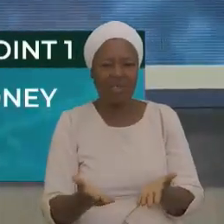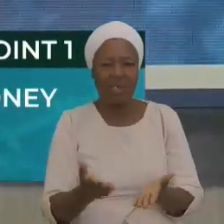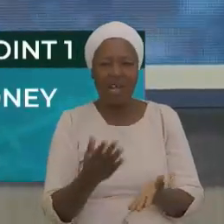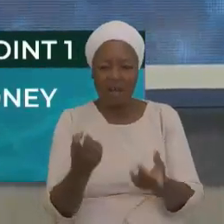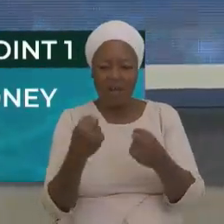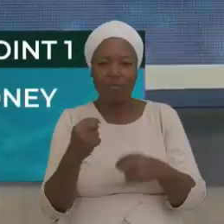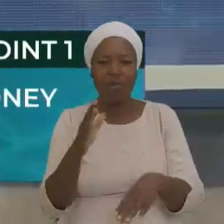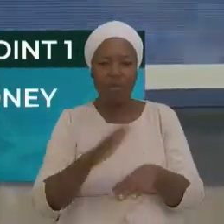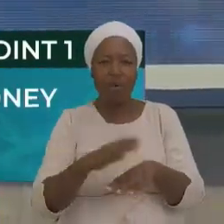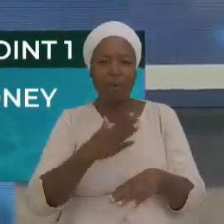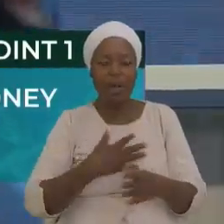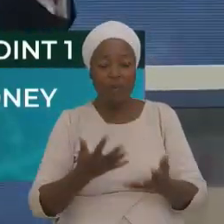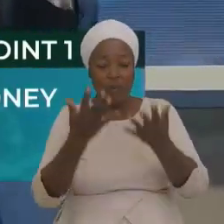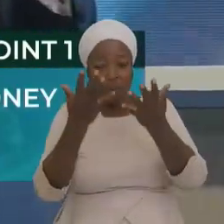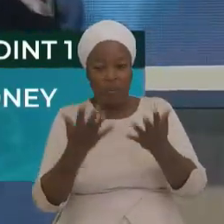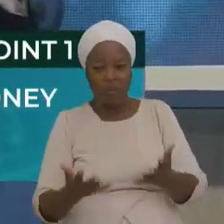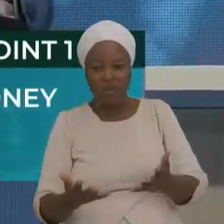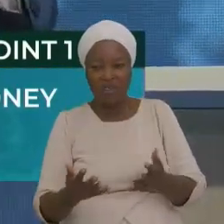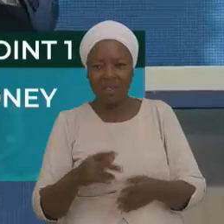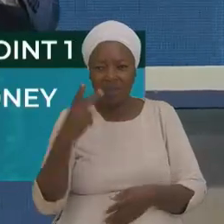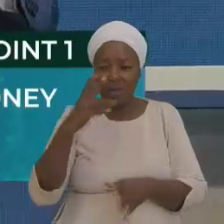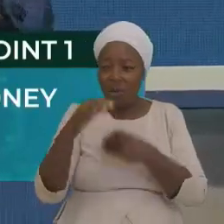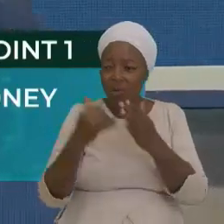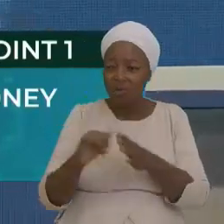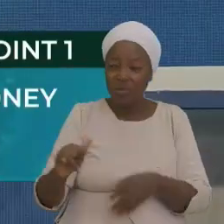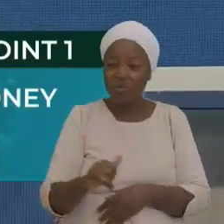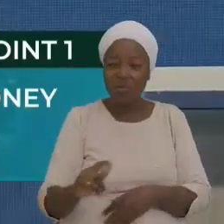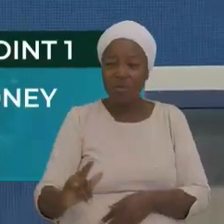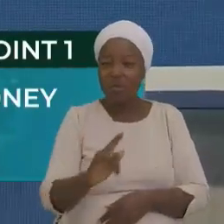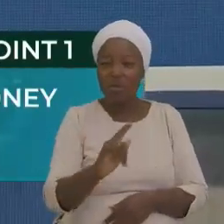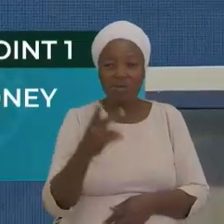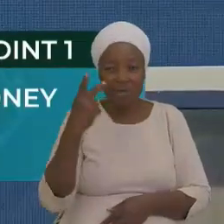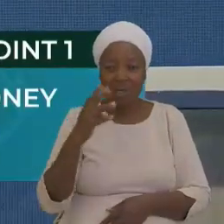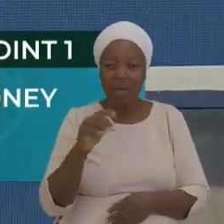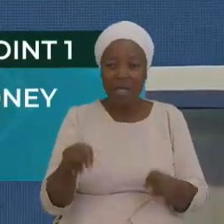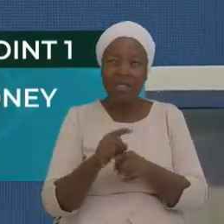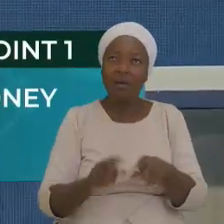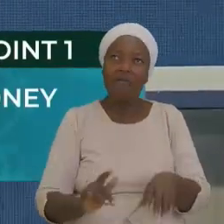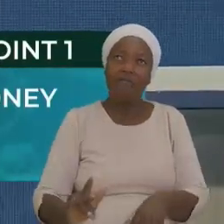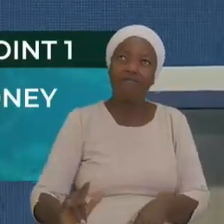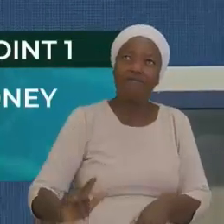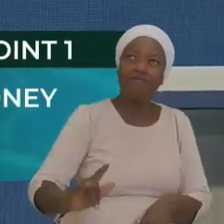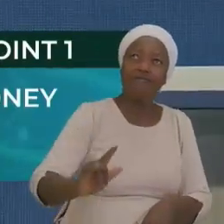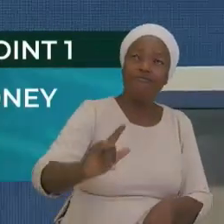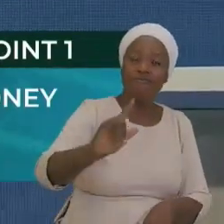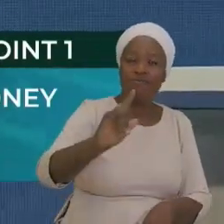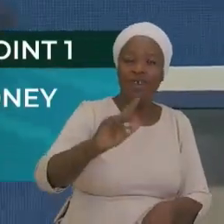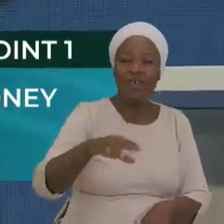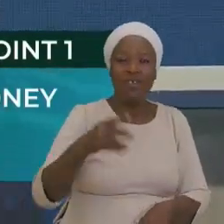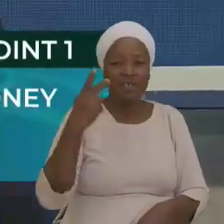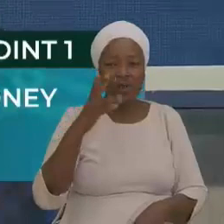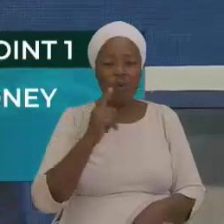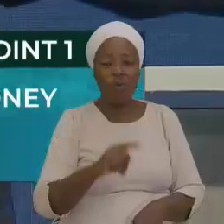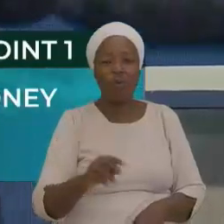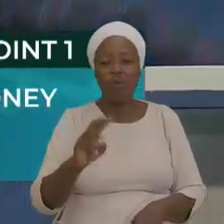wings. Have you seen those aeroplanes? Are they mounting up? You see one wing here,